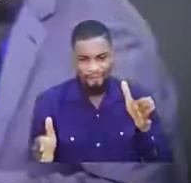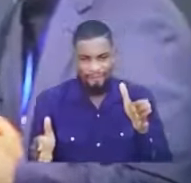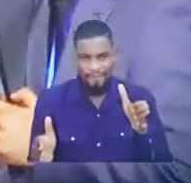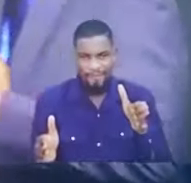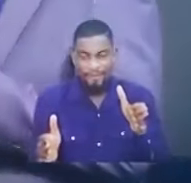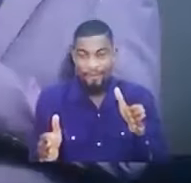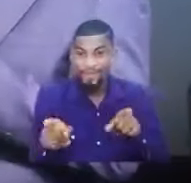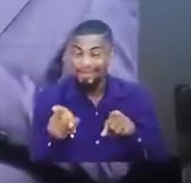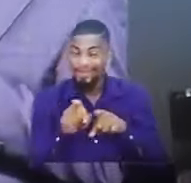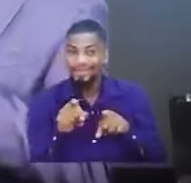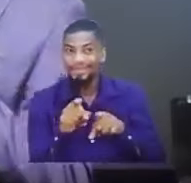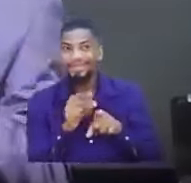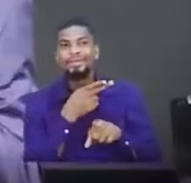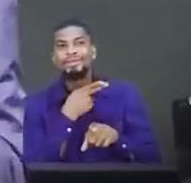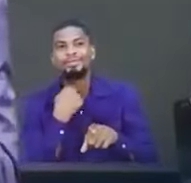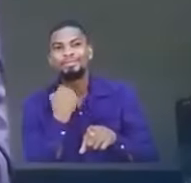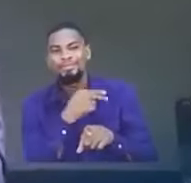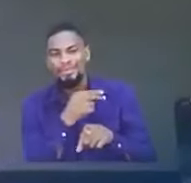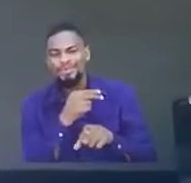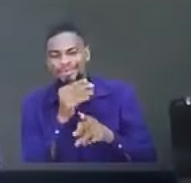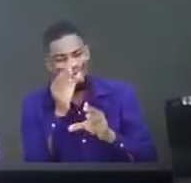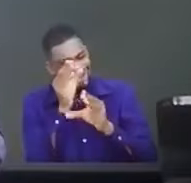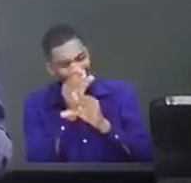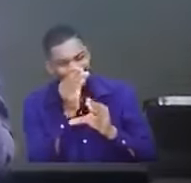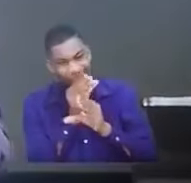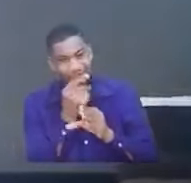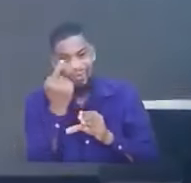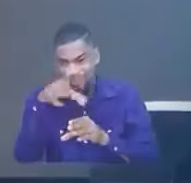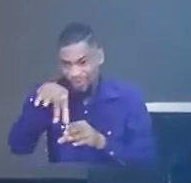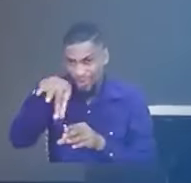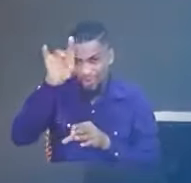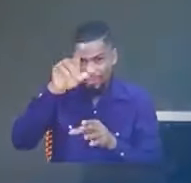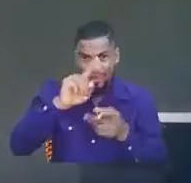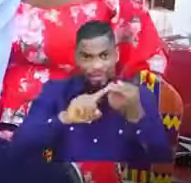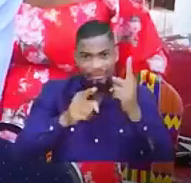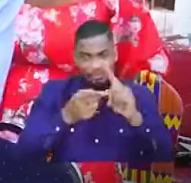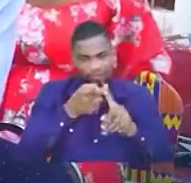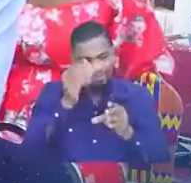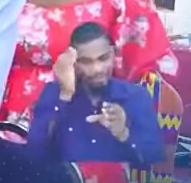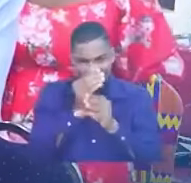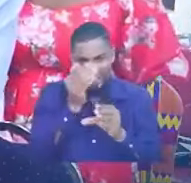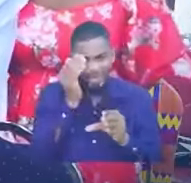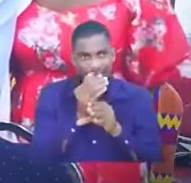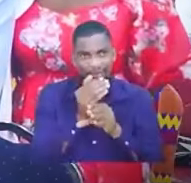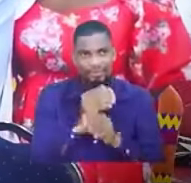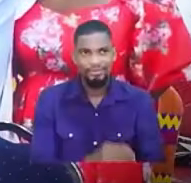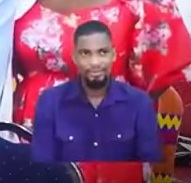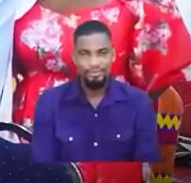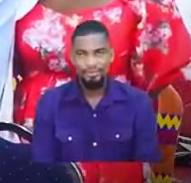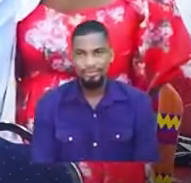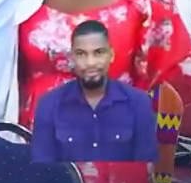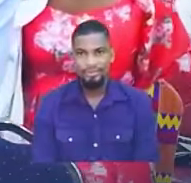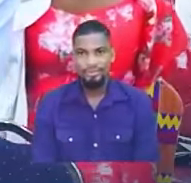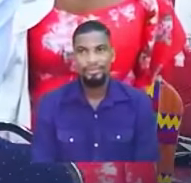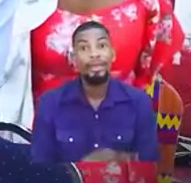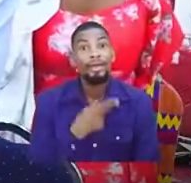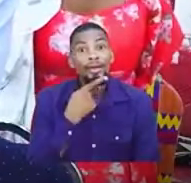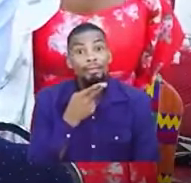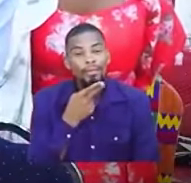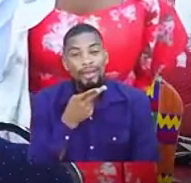pastoral ministry, be careful who becomes your friend. How much more pensa?